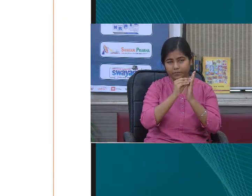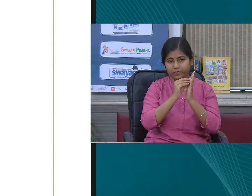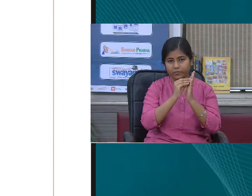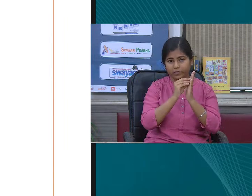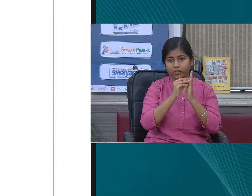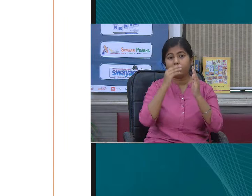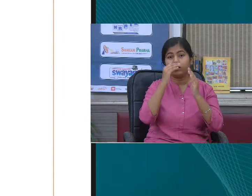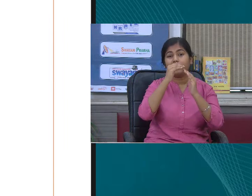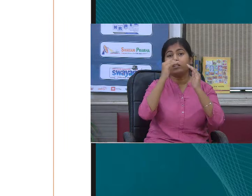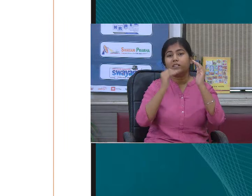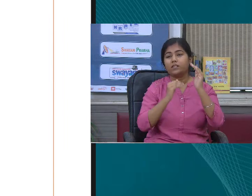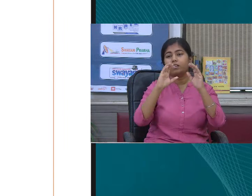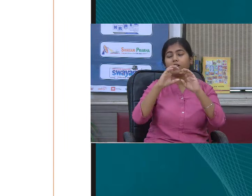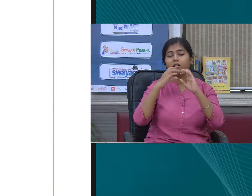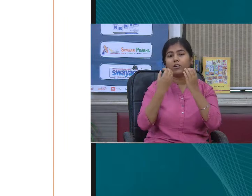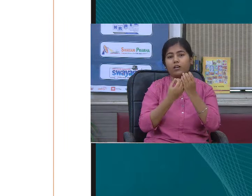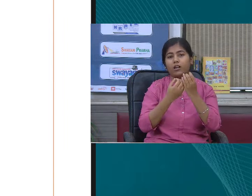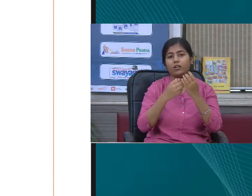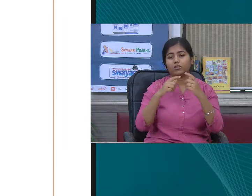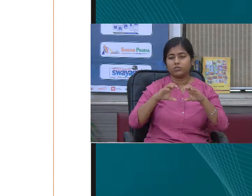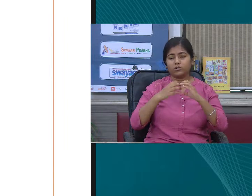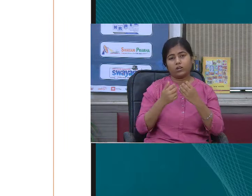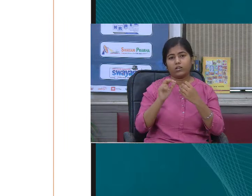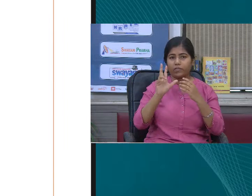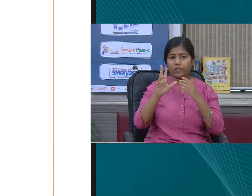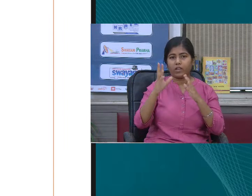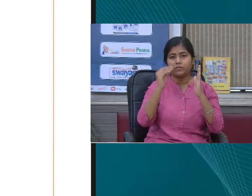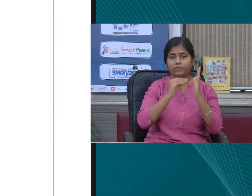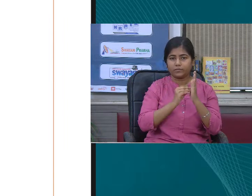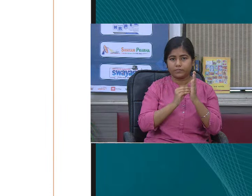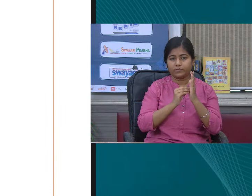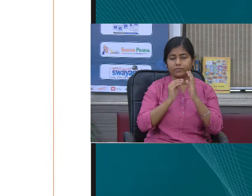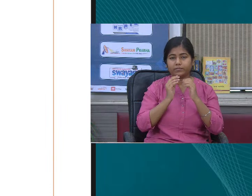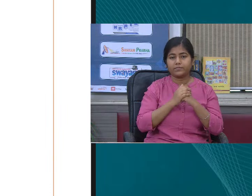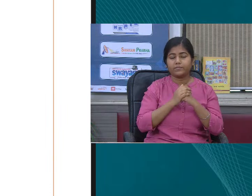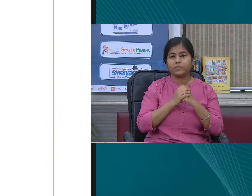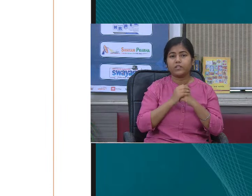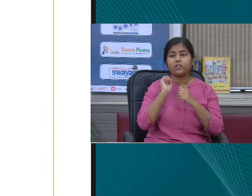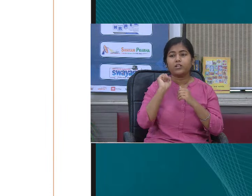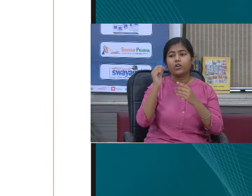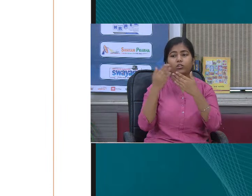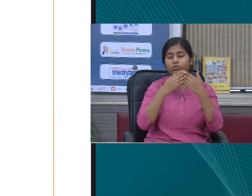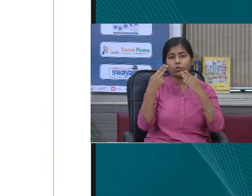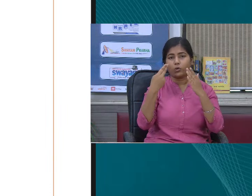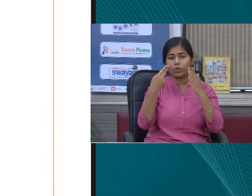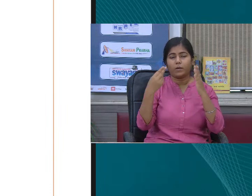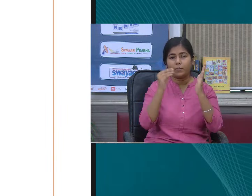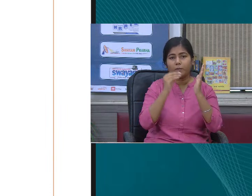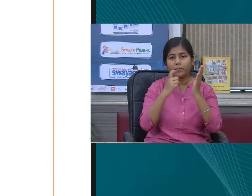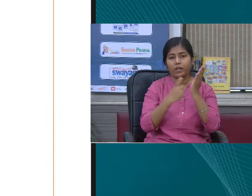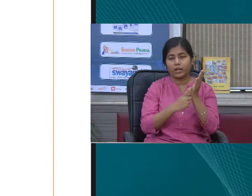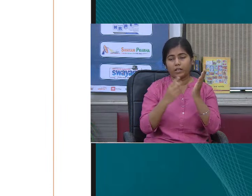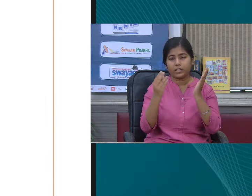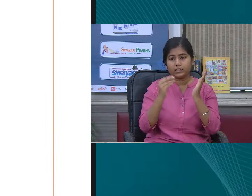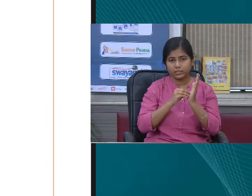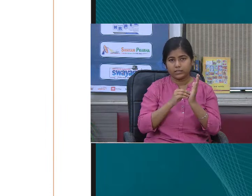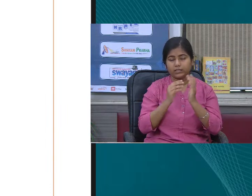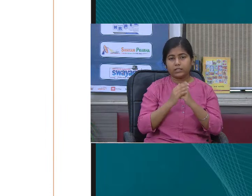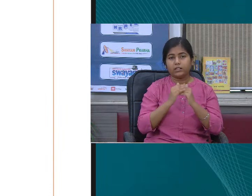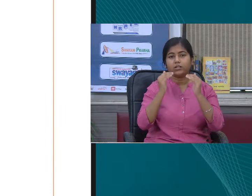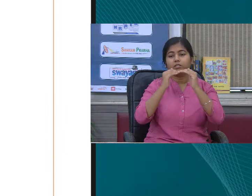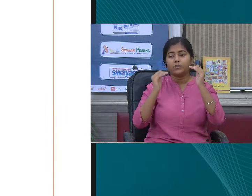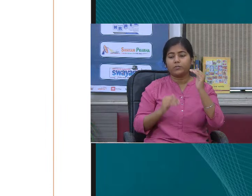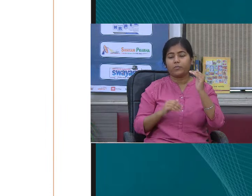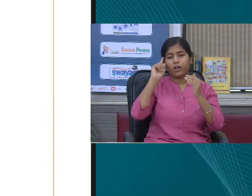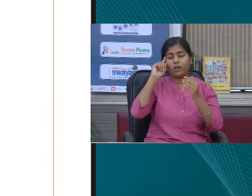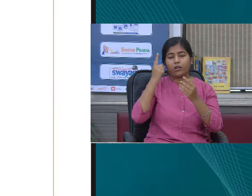then your class. This is for 8th class, so please mention 8th class, your school name and address, and then write the